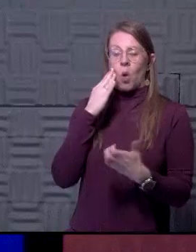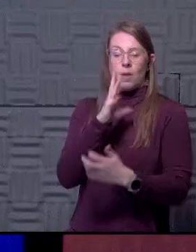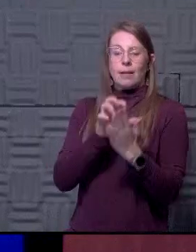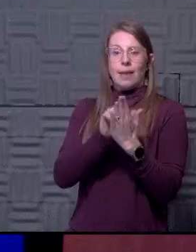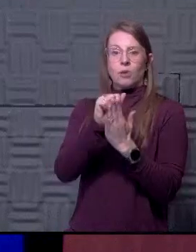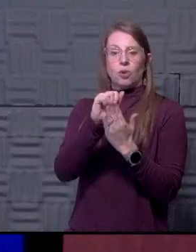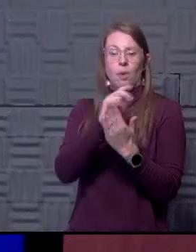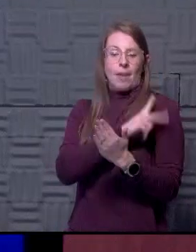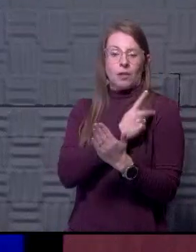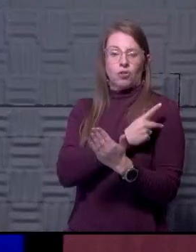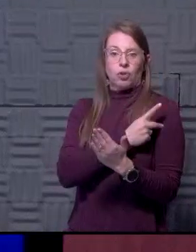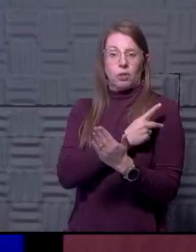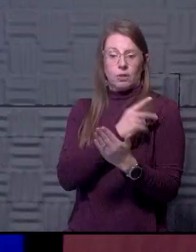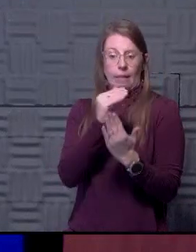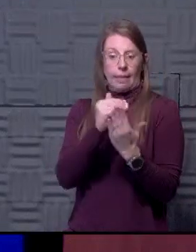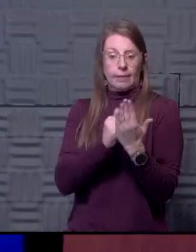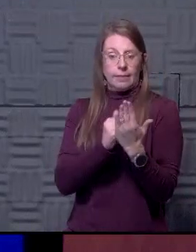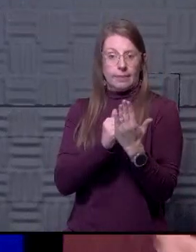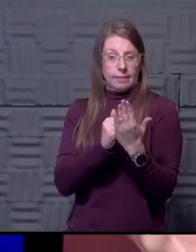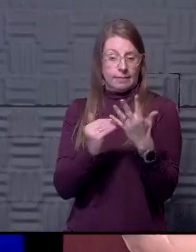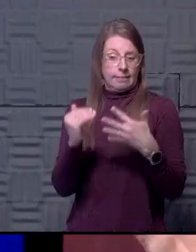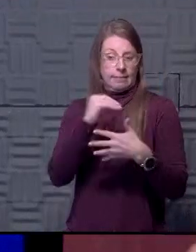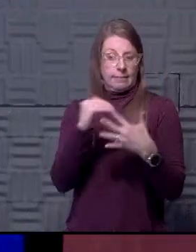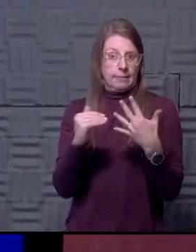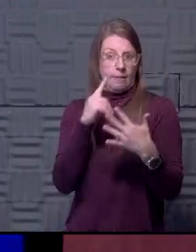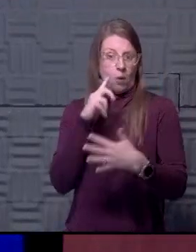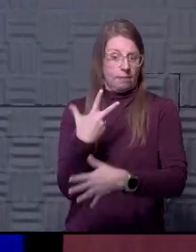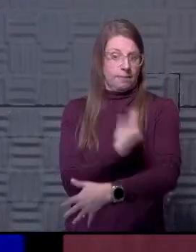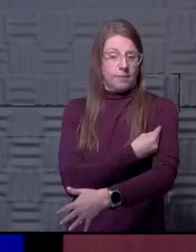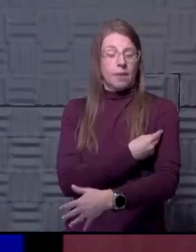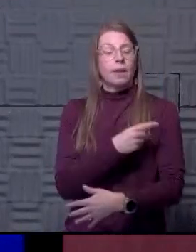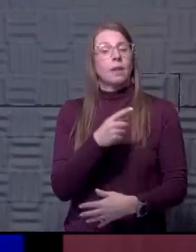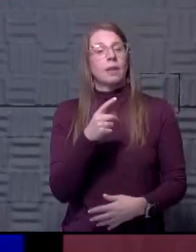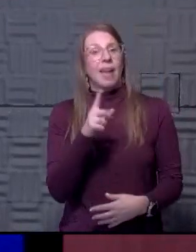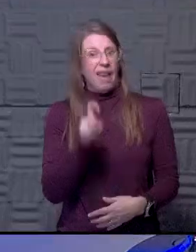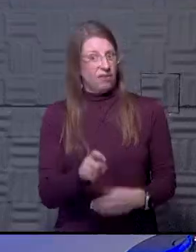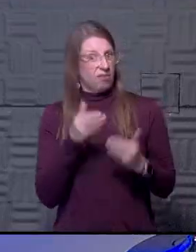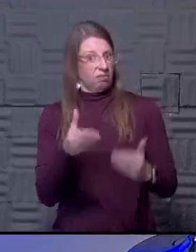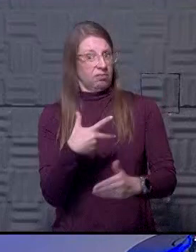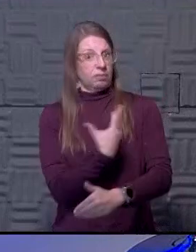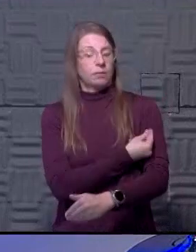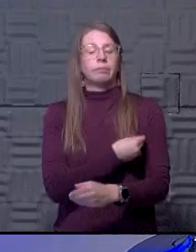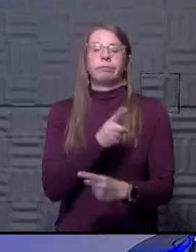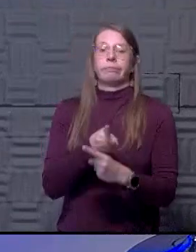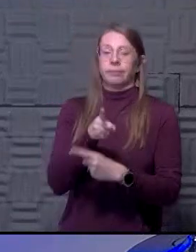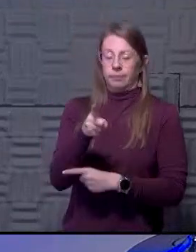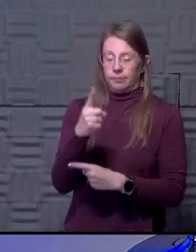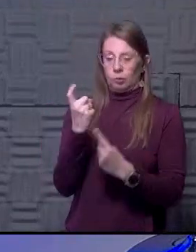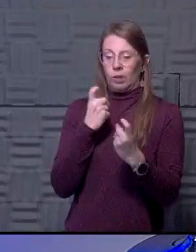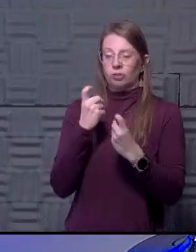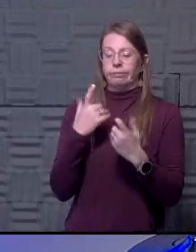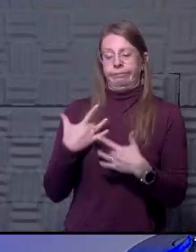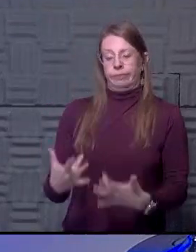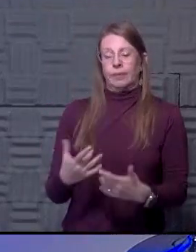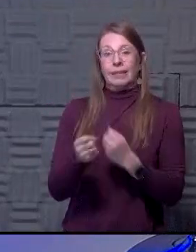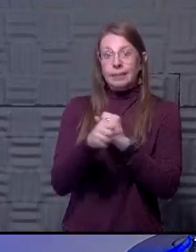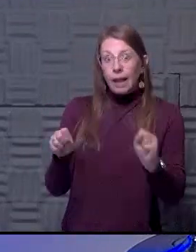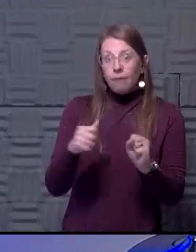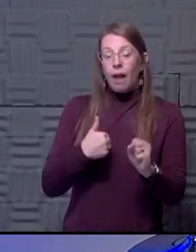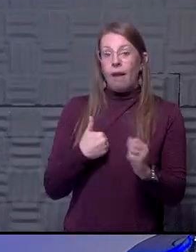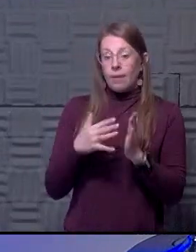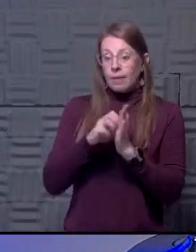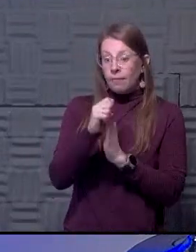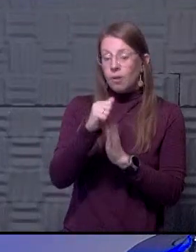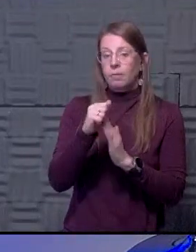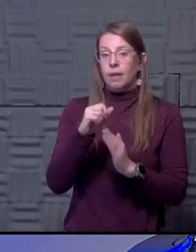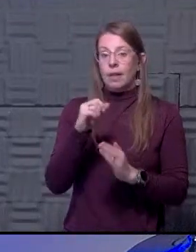patients on the list to receive the vaccine? Hawkeye, we got to get those cancer patients immunized. Yeah, absolutely. We always get the question, is it safe? I have cancer.